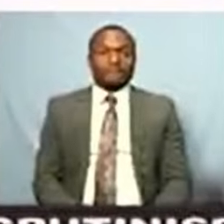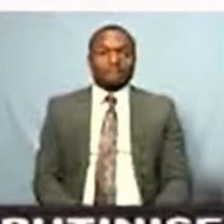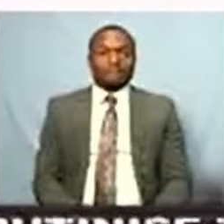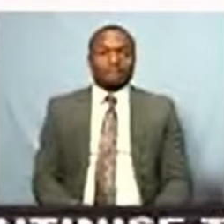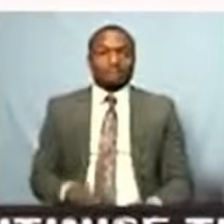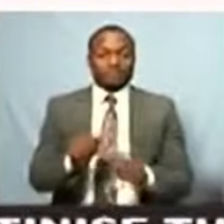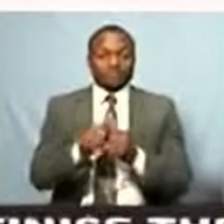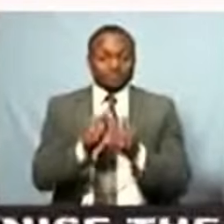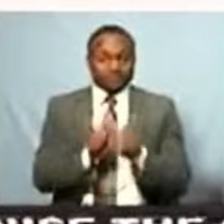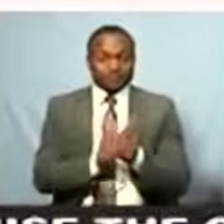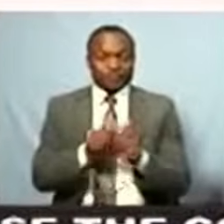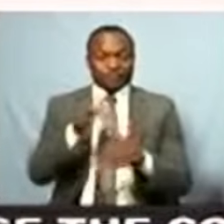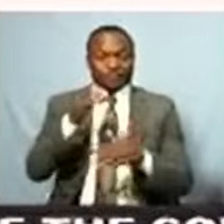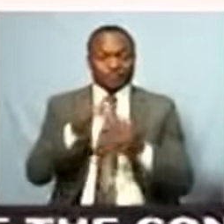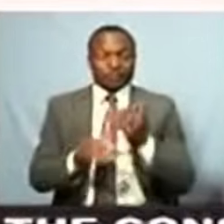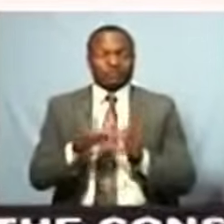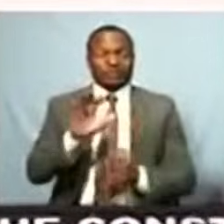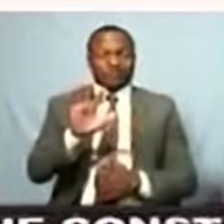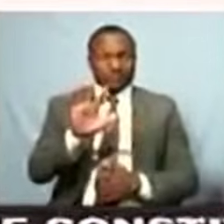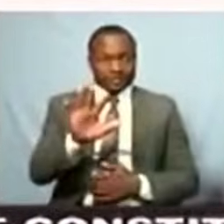With regard to clause 5,